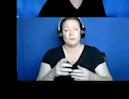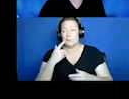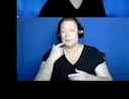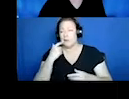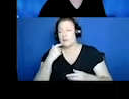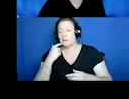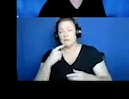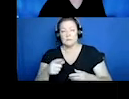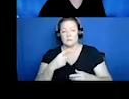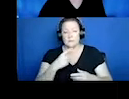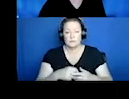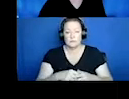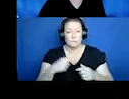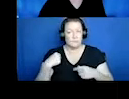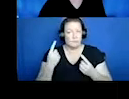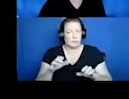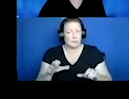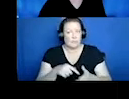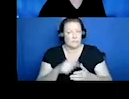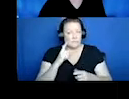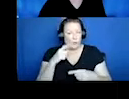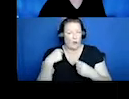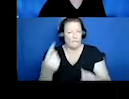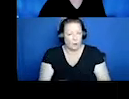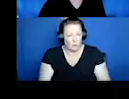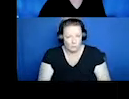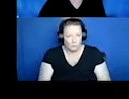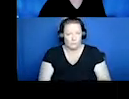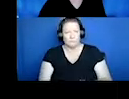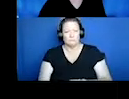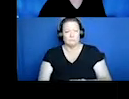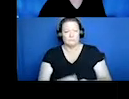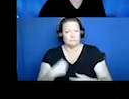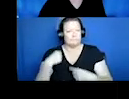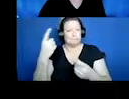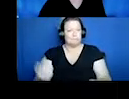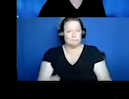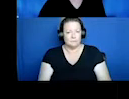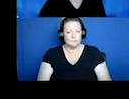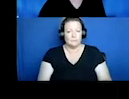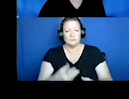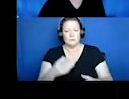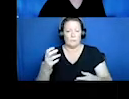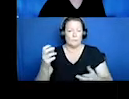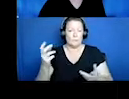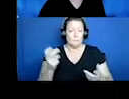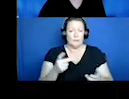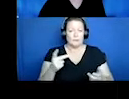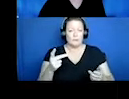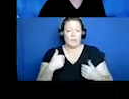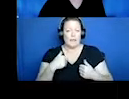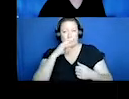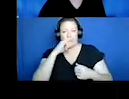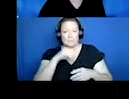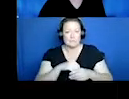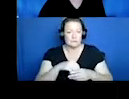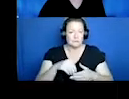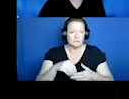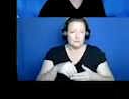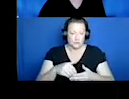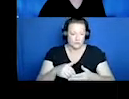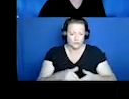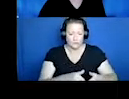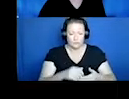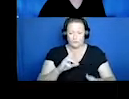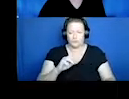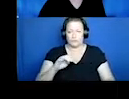because they said, we've been doing this since forever, since time immemorial, back to sleep. We've had our kids in cradle boards